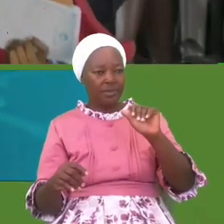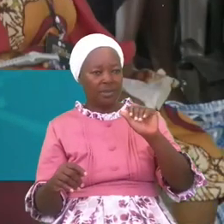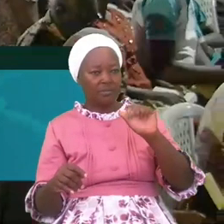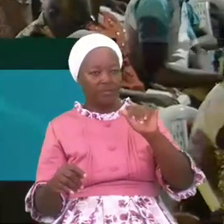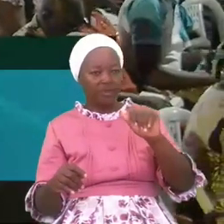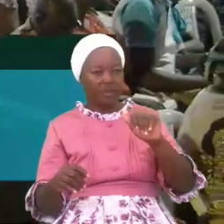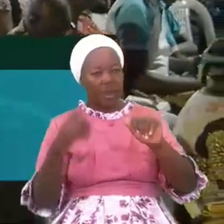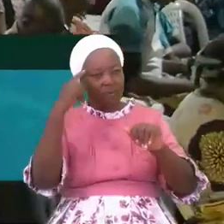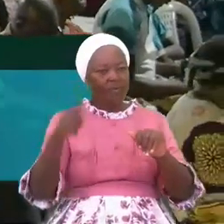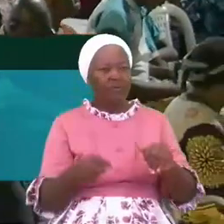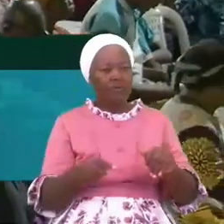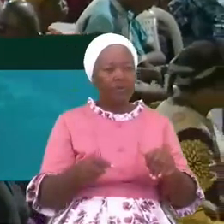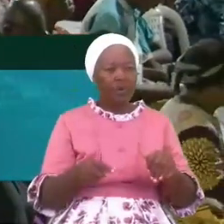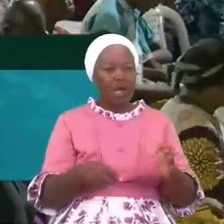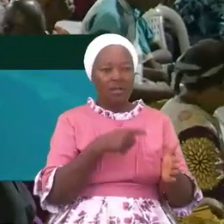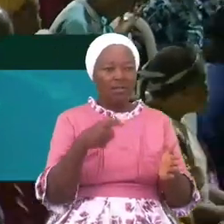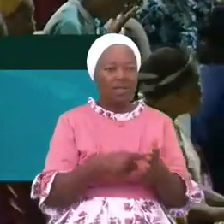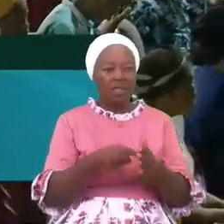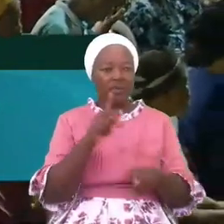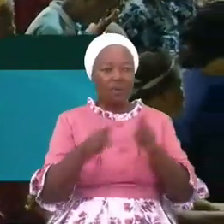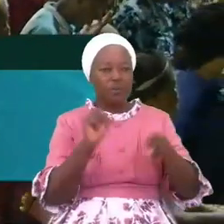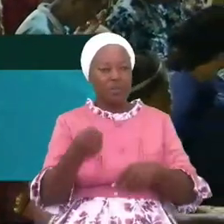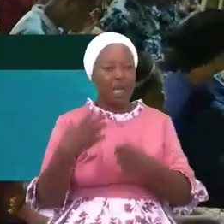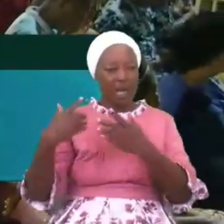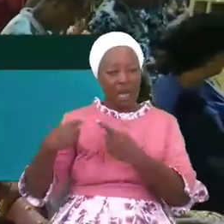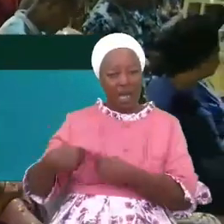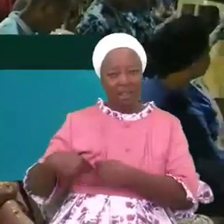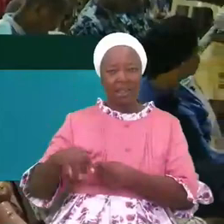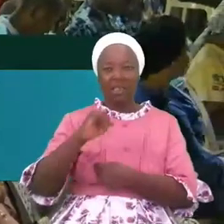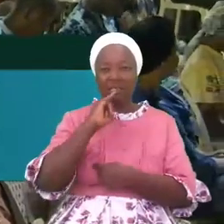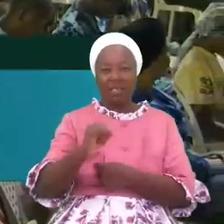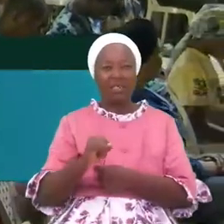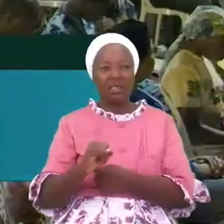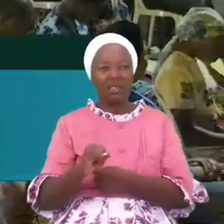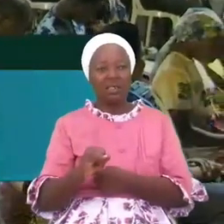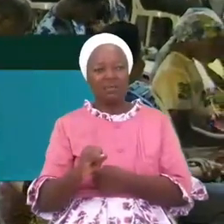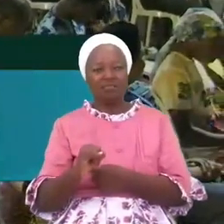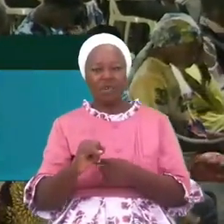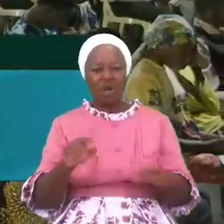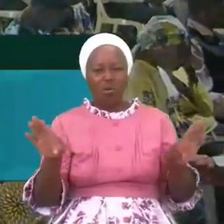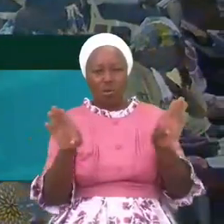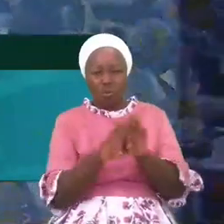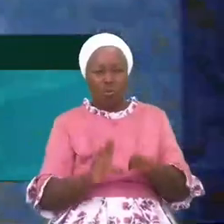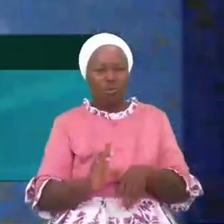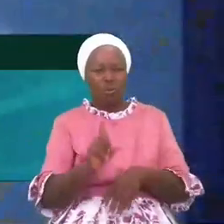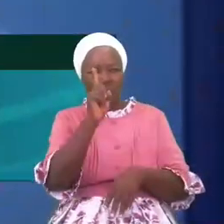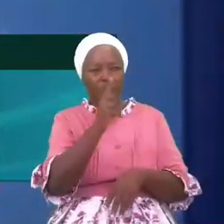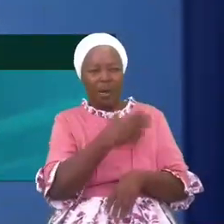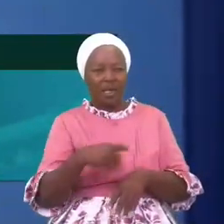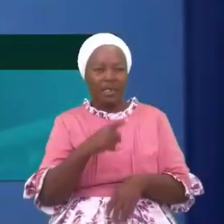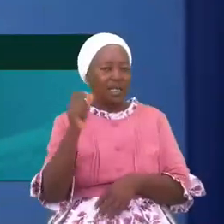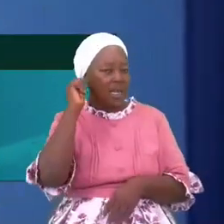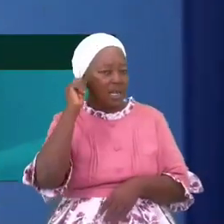gross, and their ears are dull of hearing, and their eyes